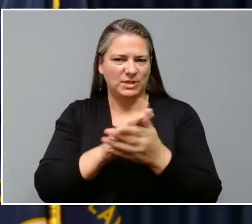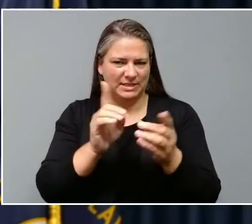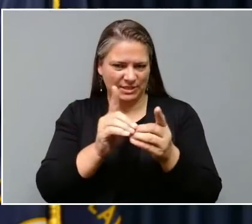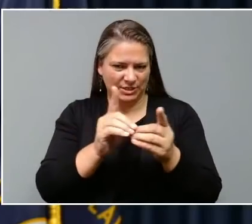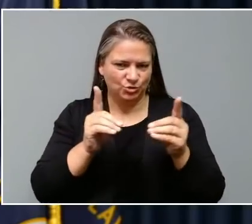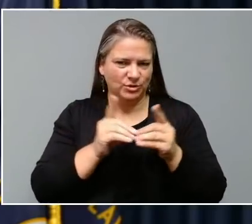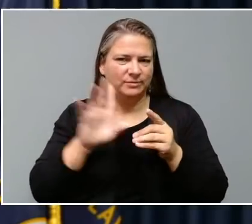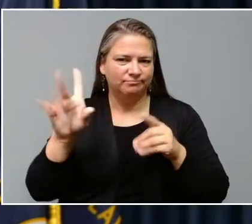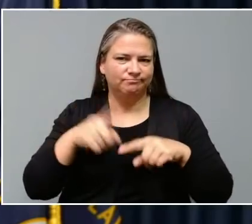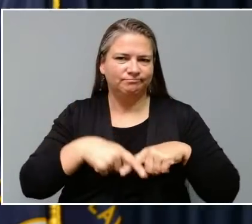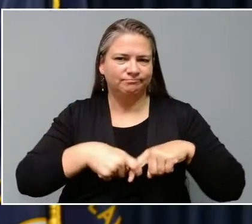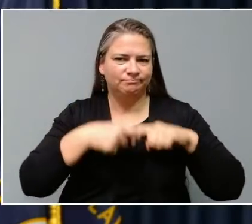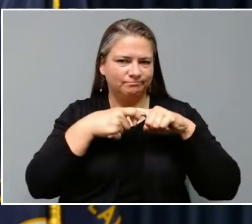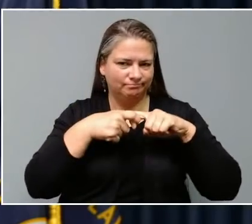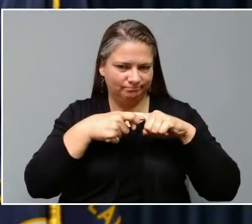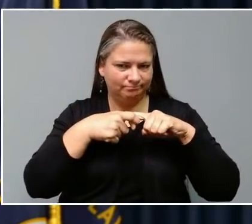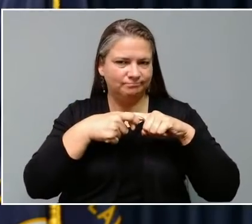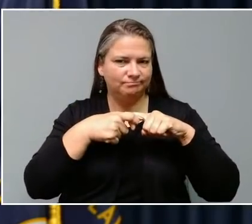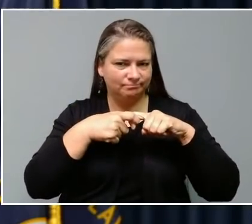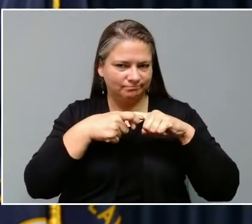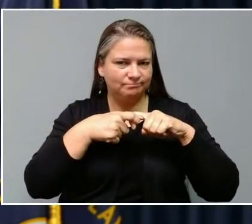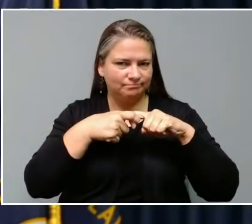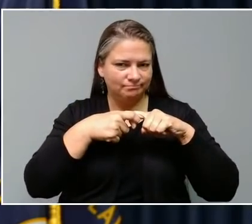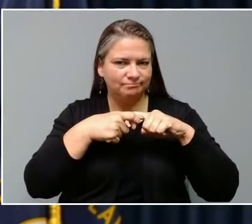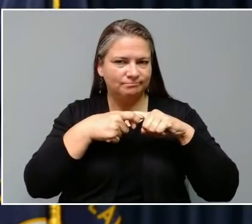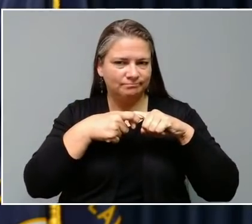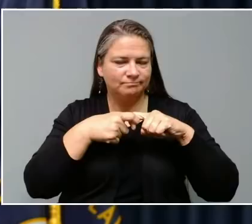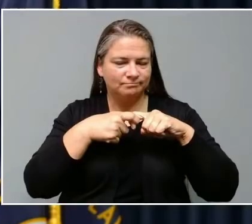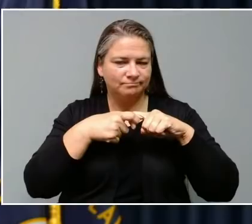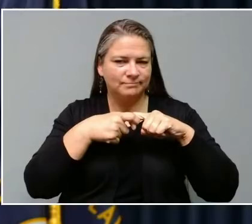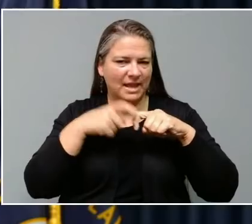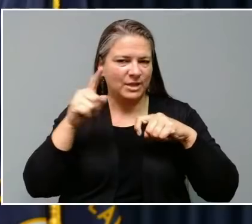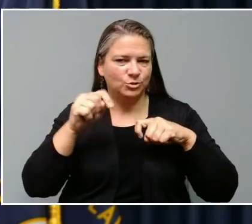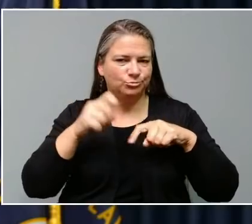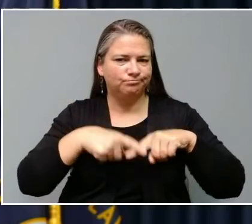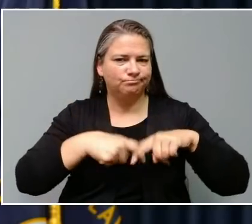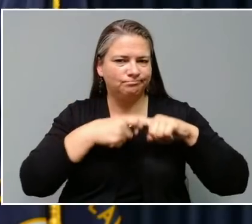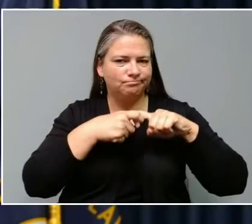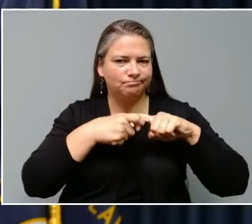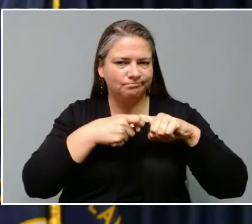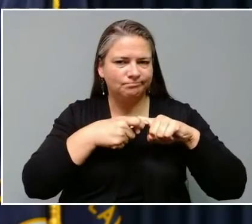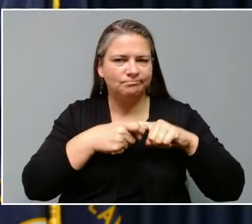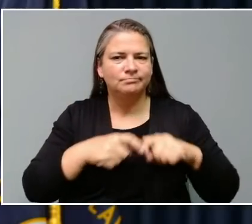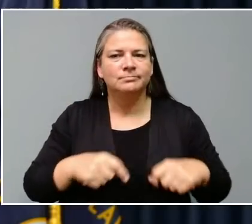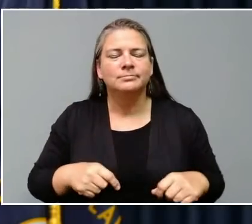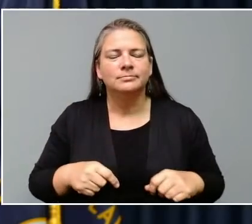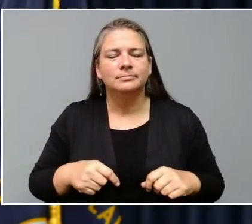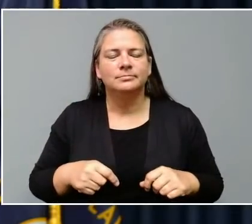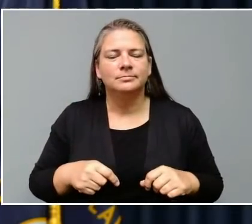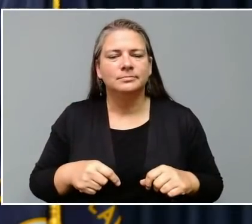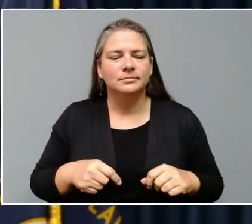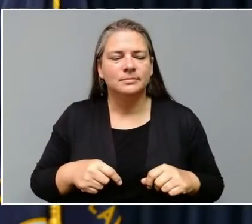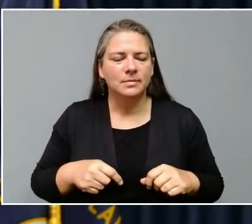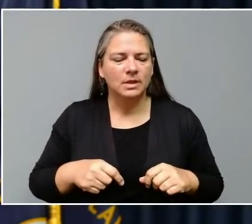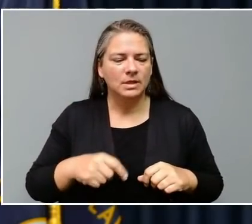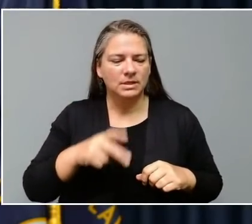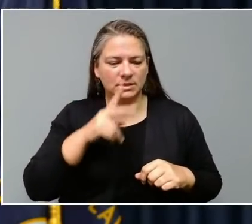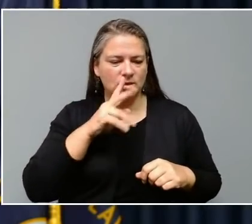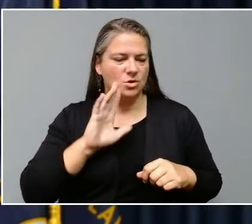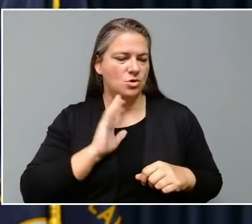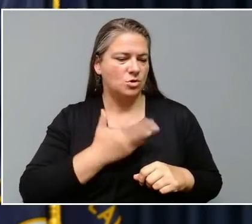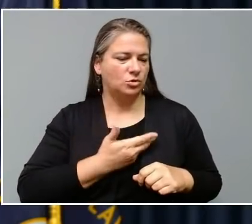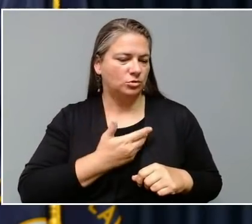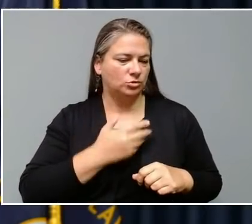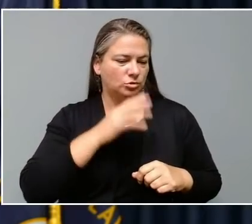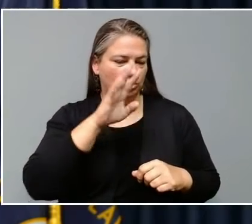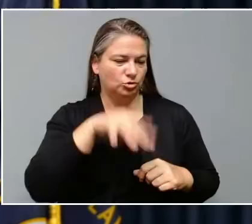for a period of time. We look at our stair-stepper chart and we